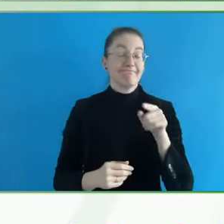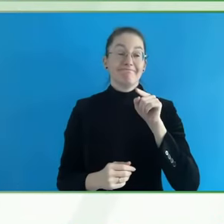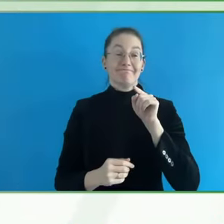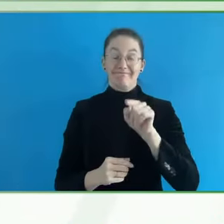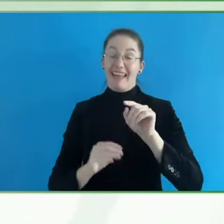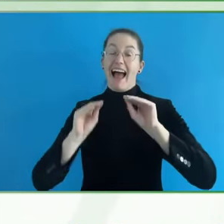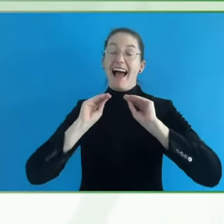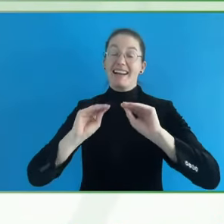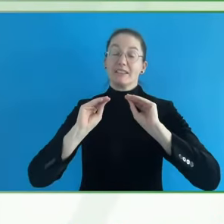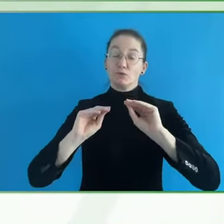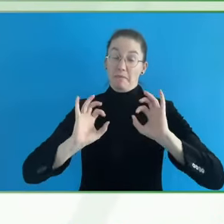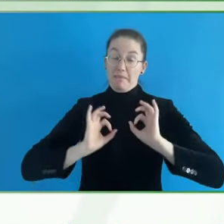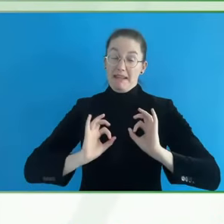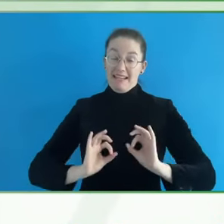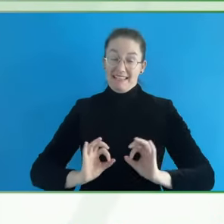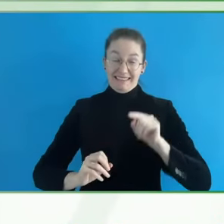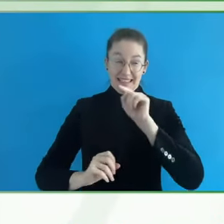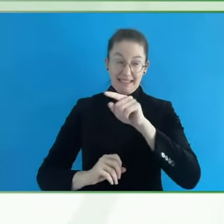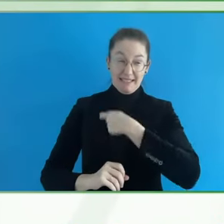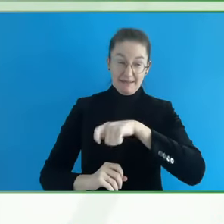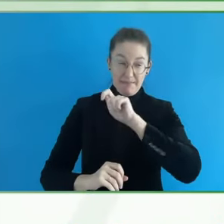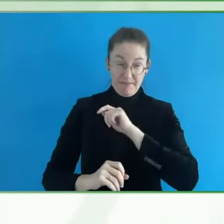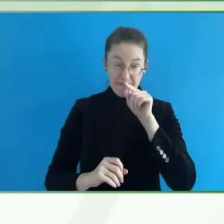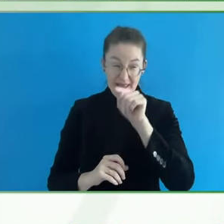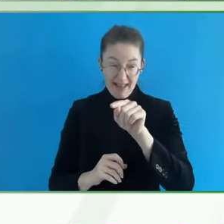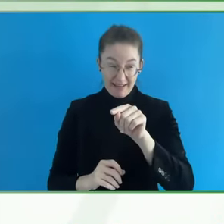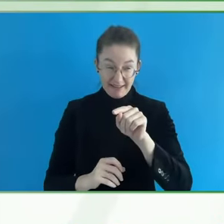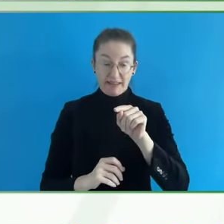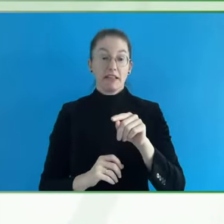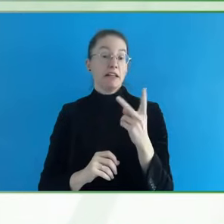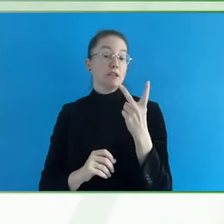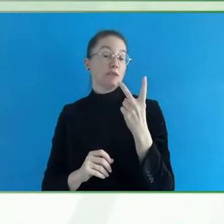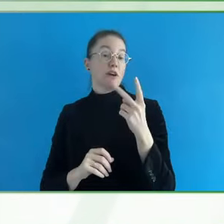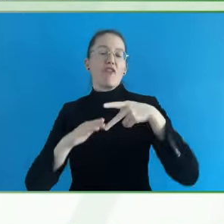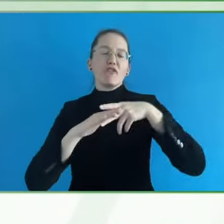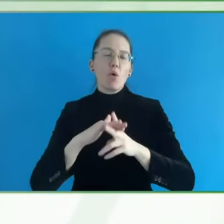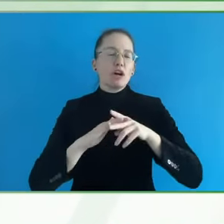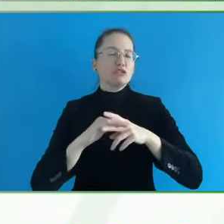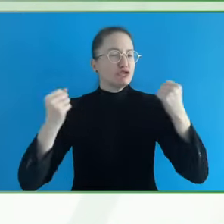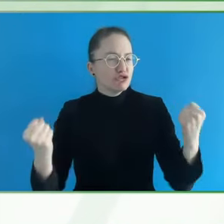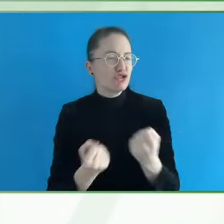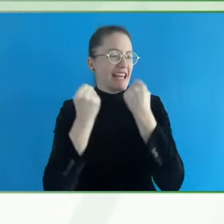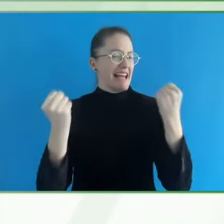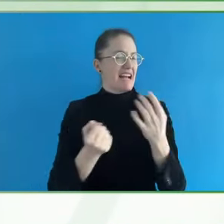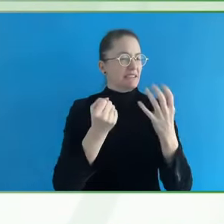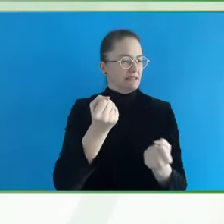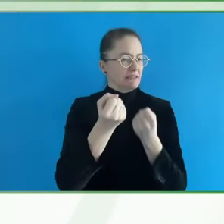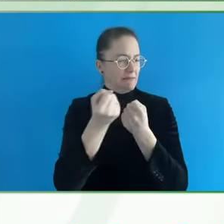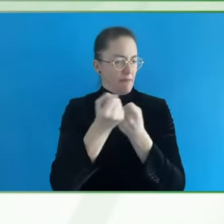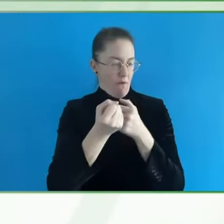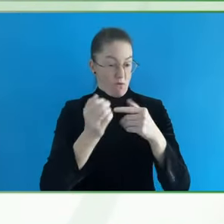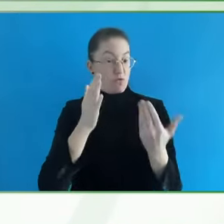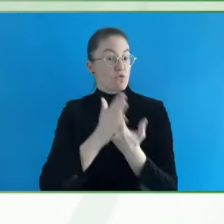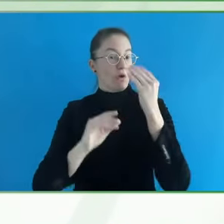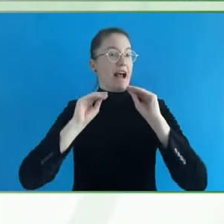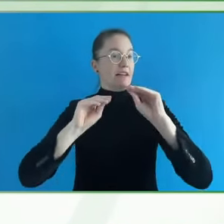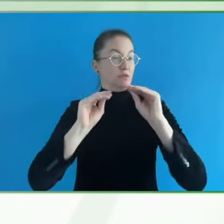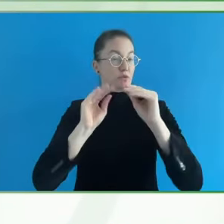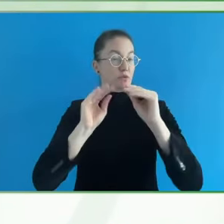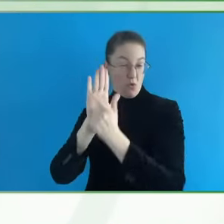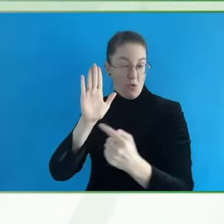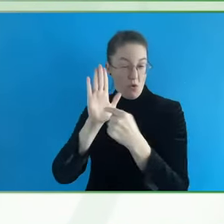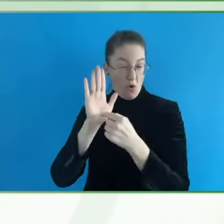of 2020. The new education law aims to bring Spanish education into the